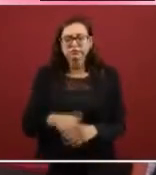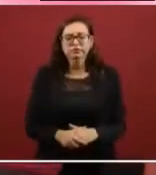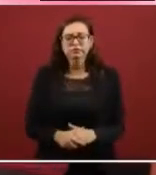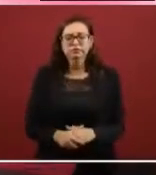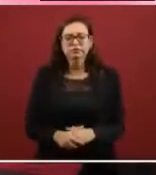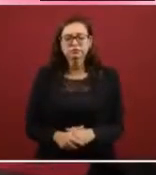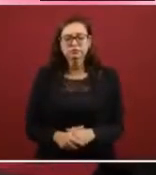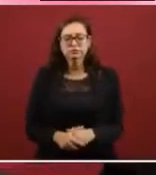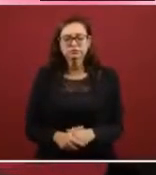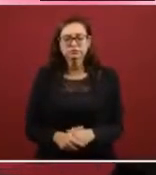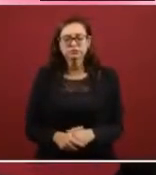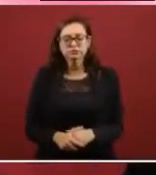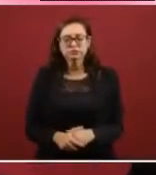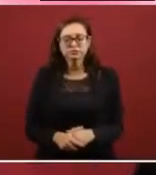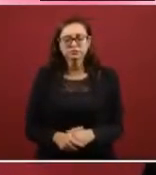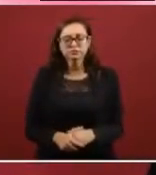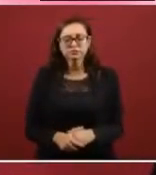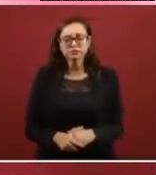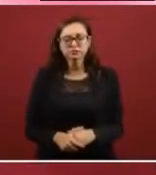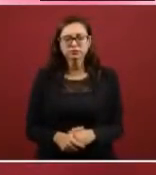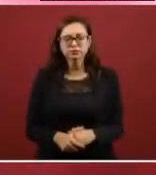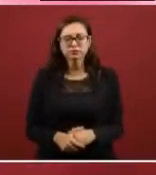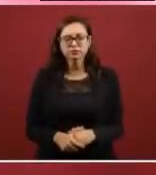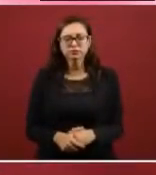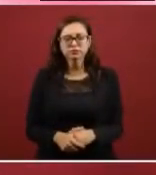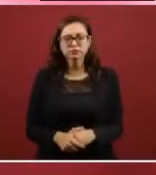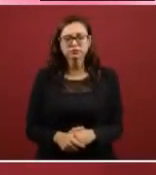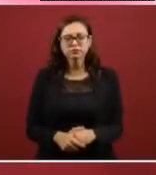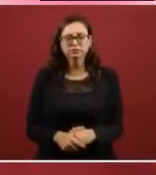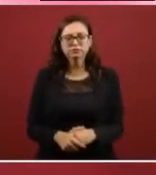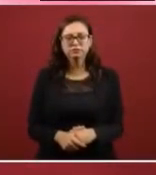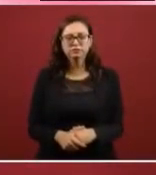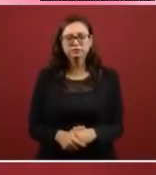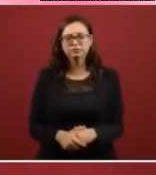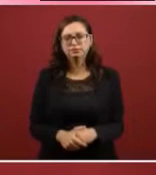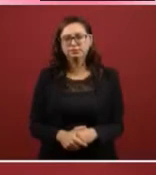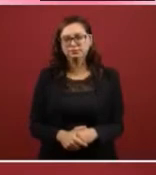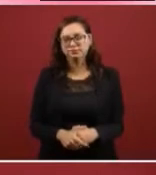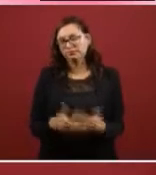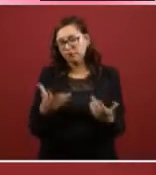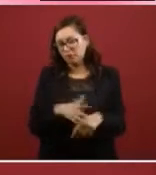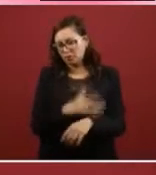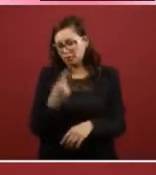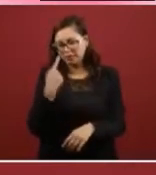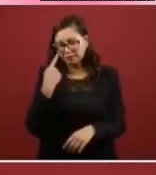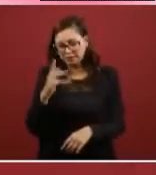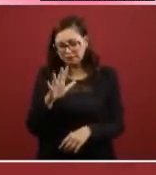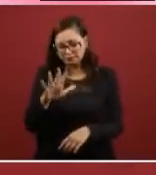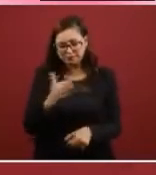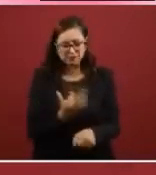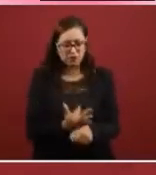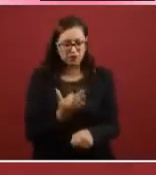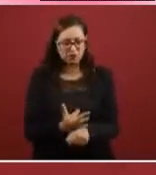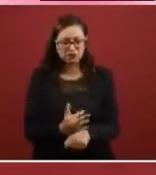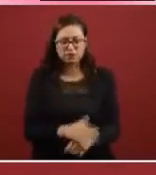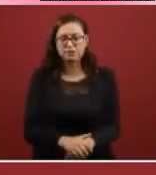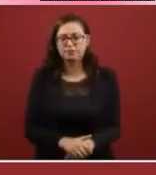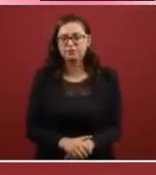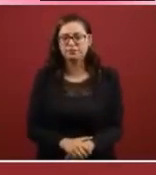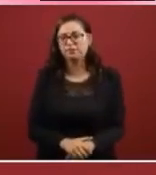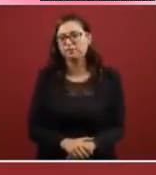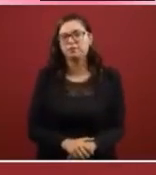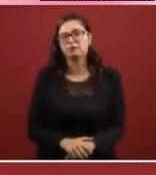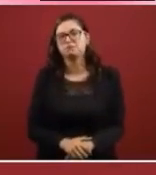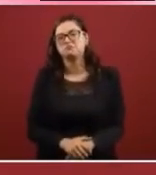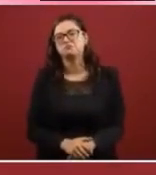bank branches. Actualmente, of Bienestar. Una idea, in order to have the idea, de los cerca de